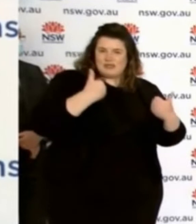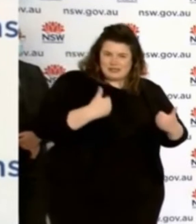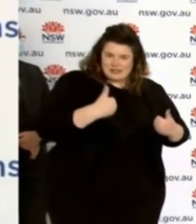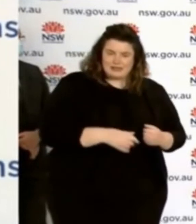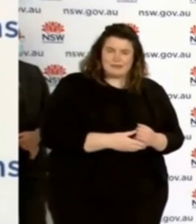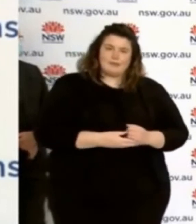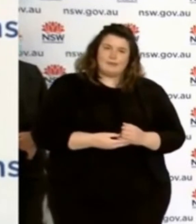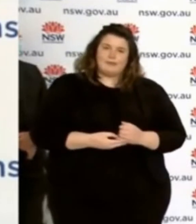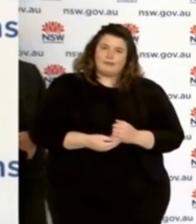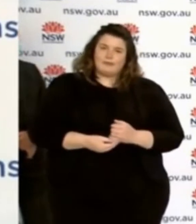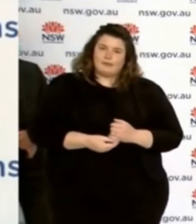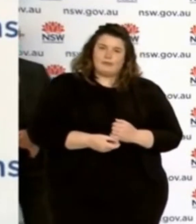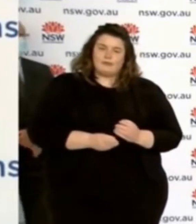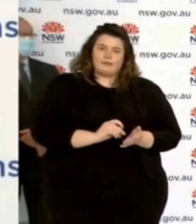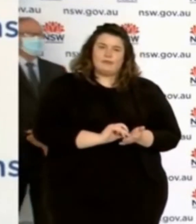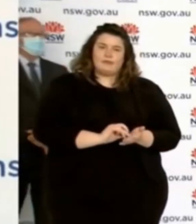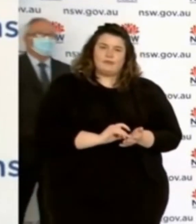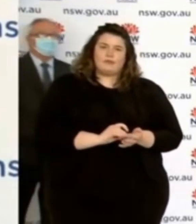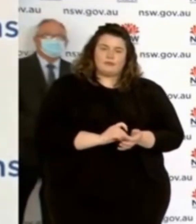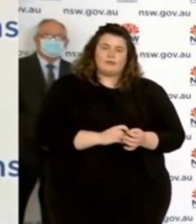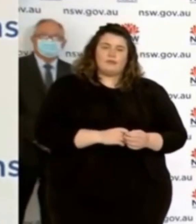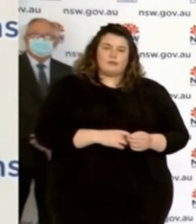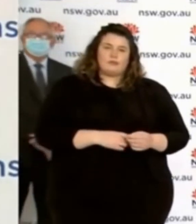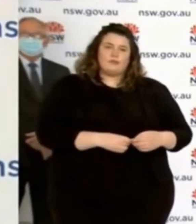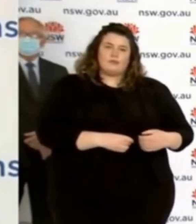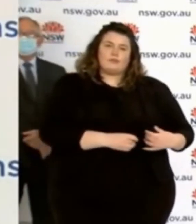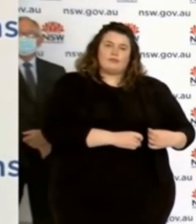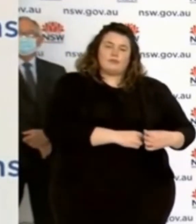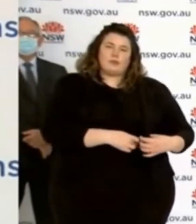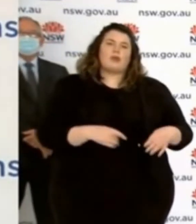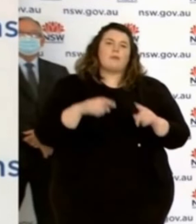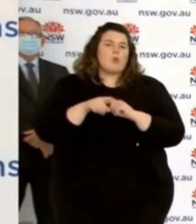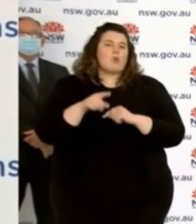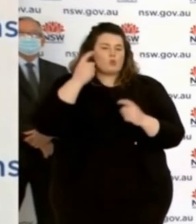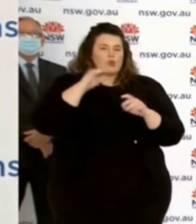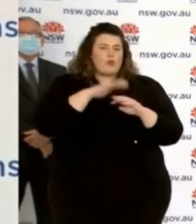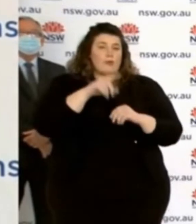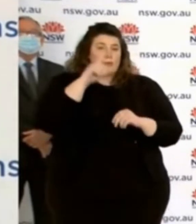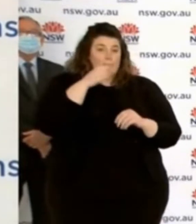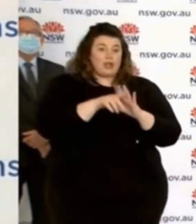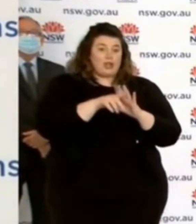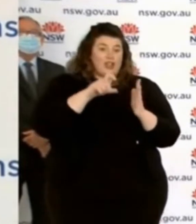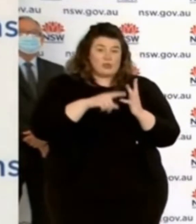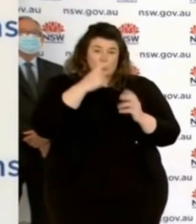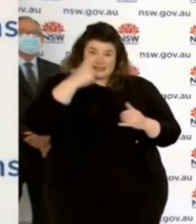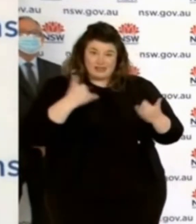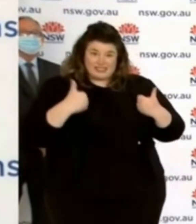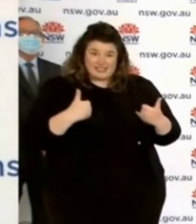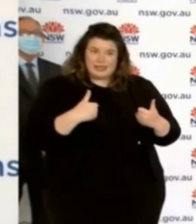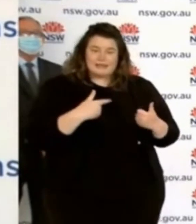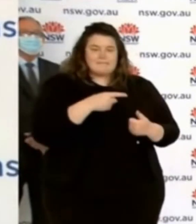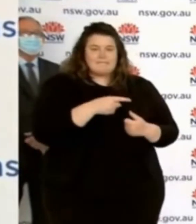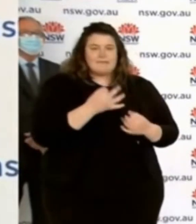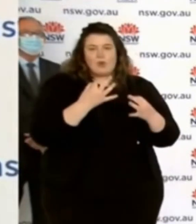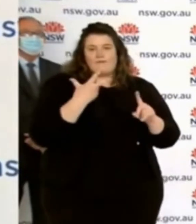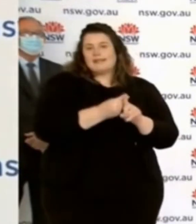But a key feature is the predominance of people in ICU who are not vaccinated. So as our ICU and our emergency